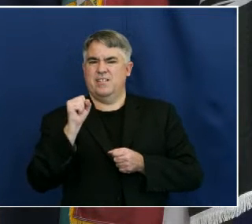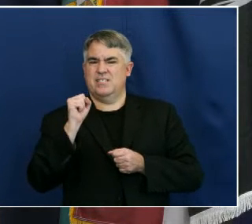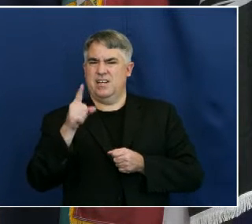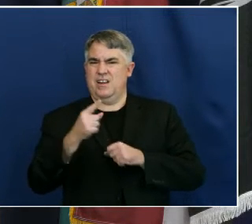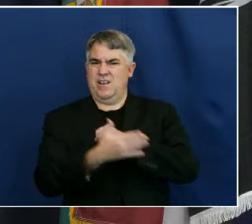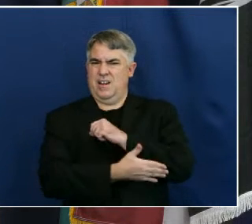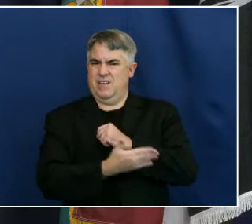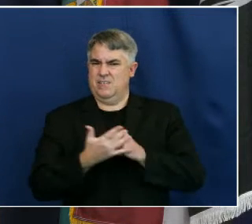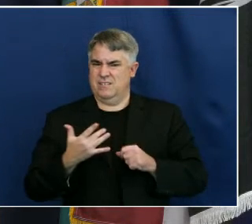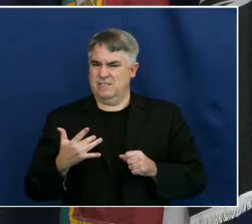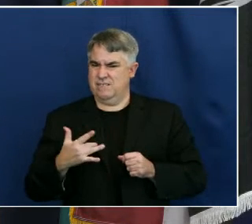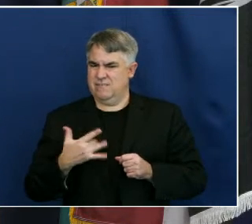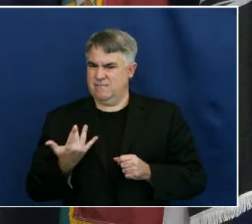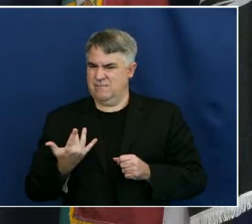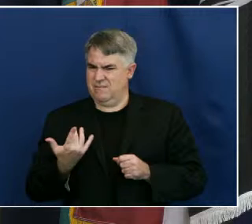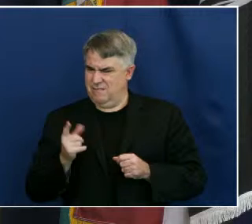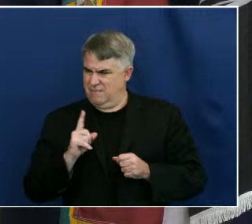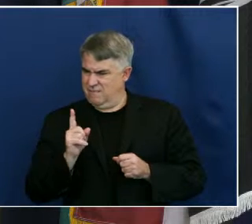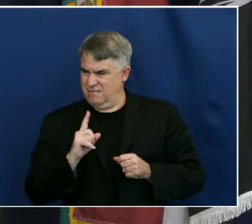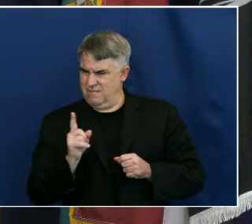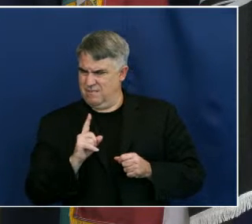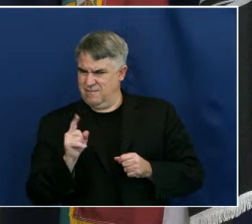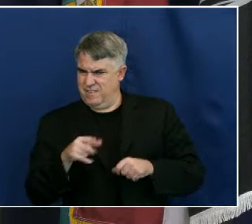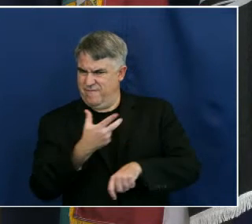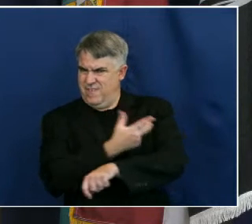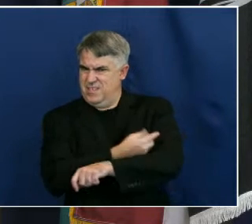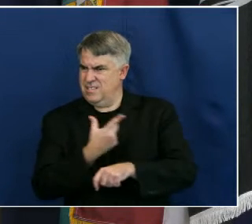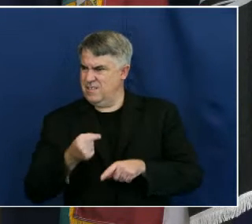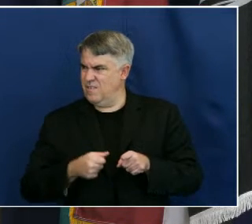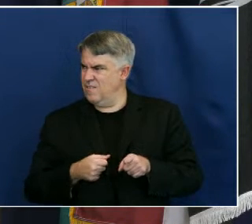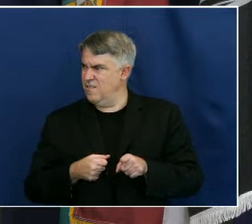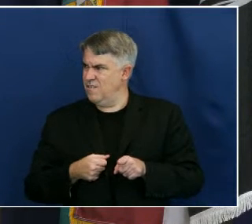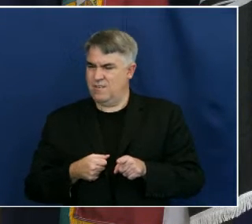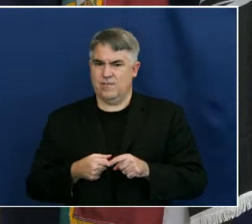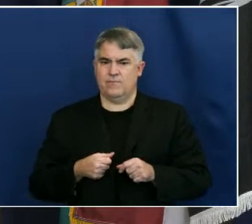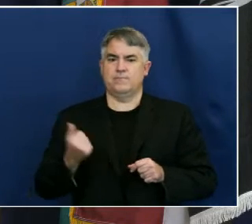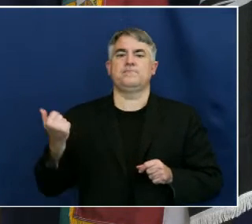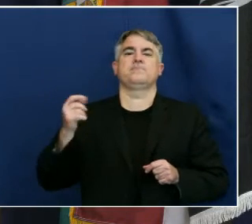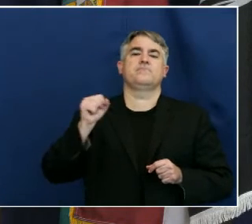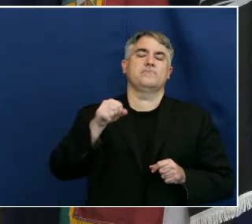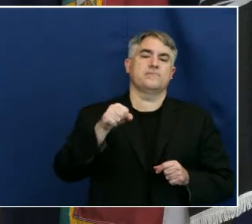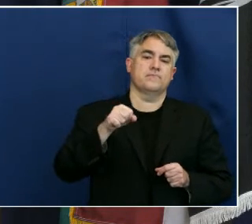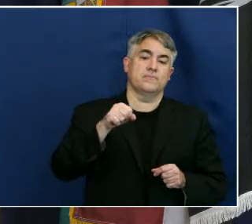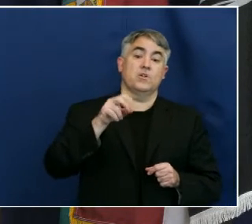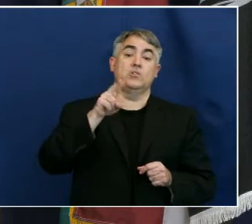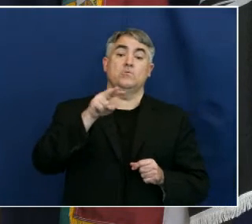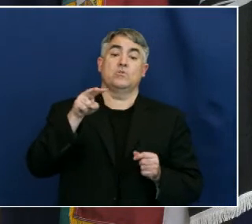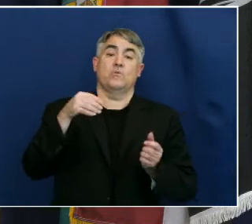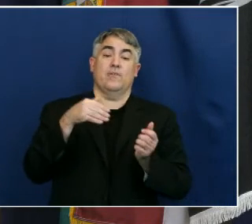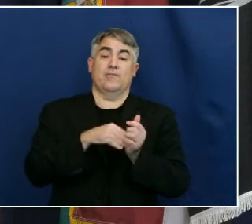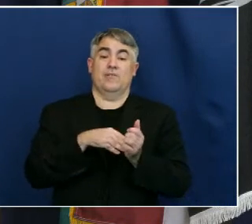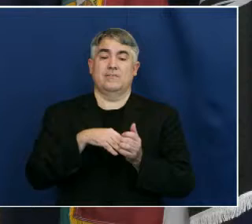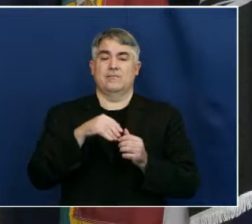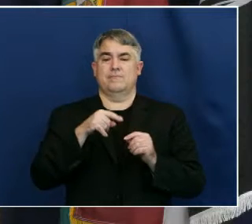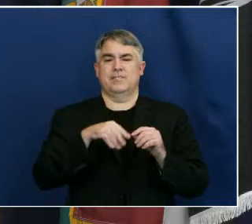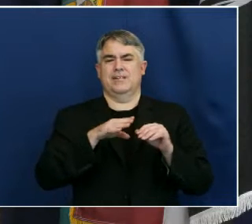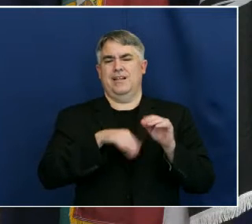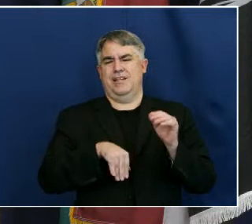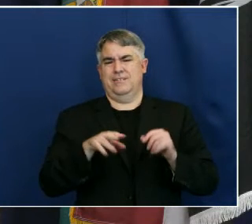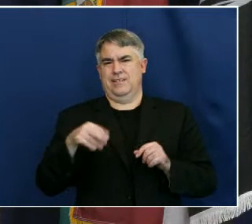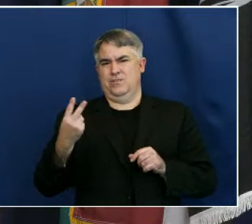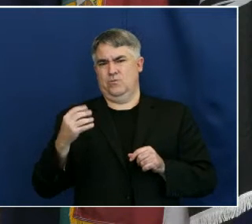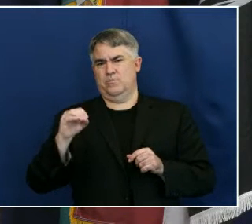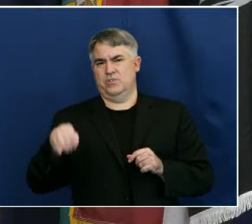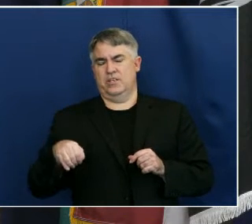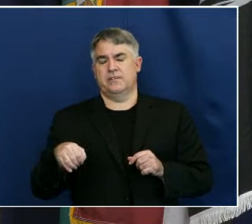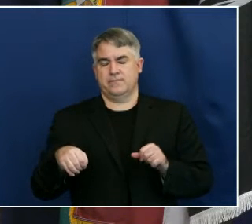vaccines going and how is that happening? Yeah, so 22,000 out of what we've done would be less than 2% of the total of vaccines